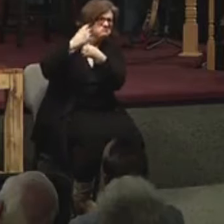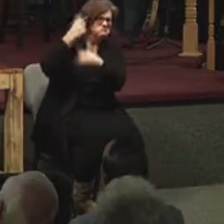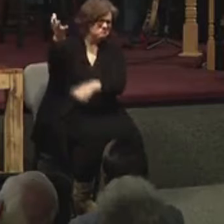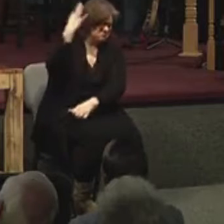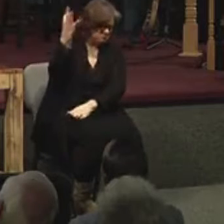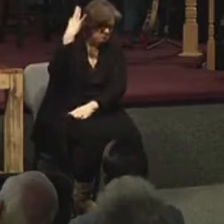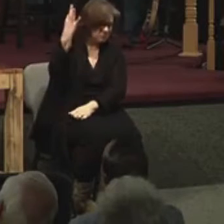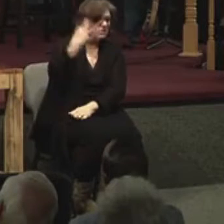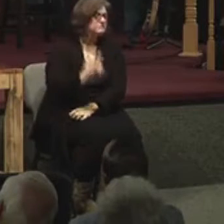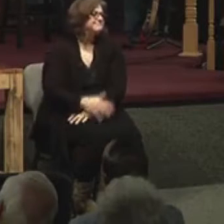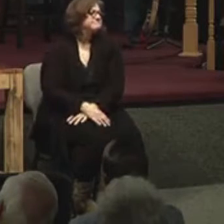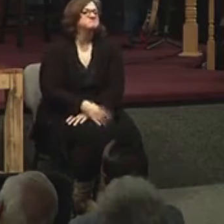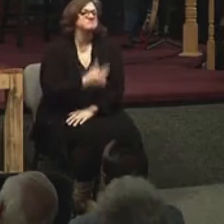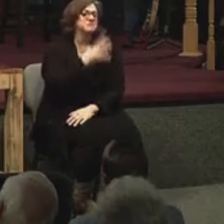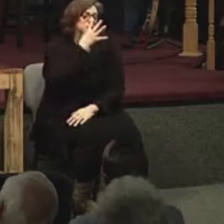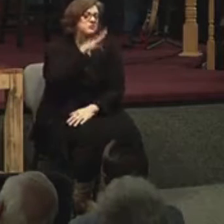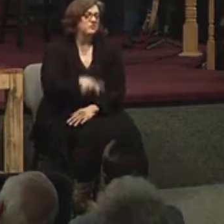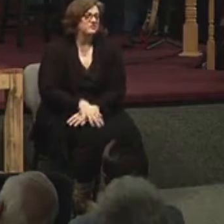news.